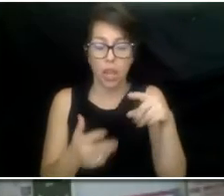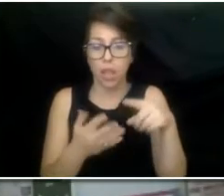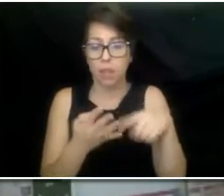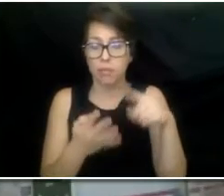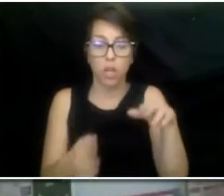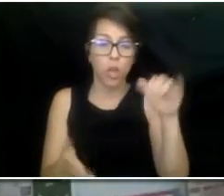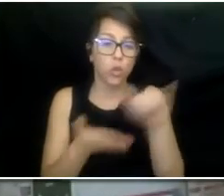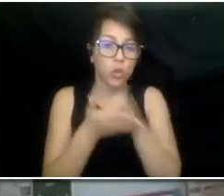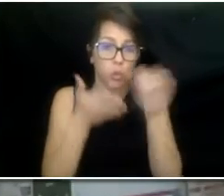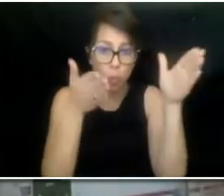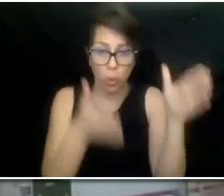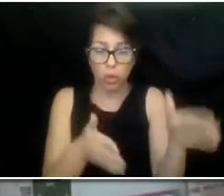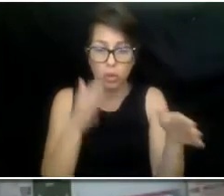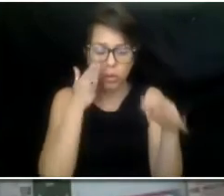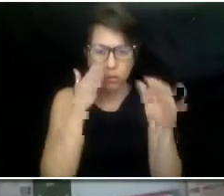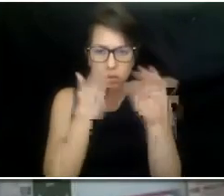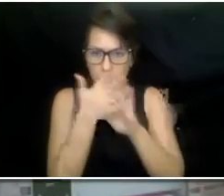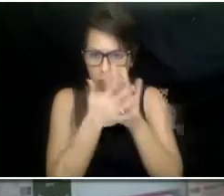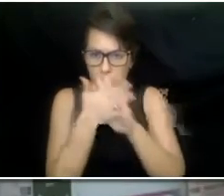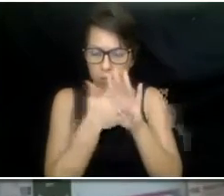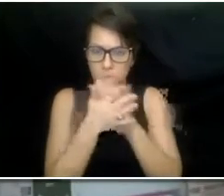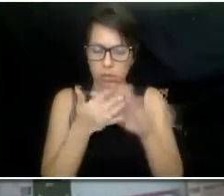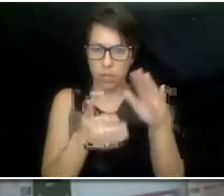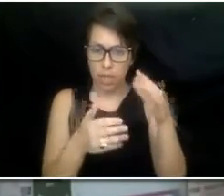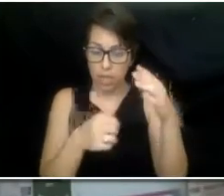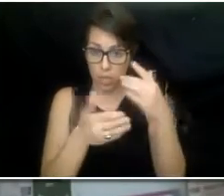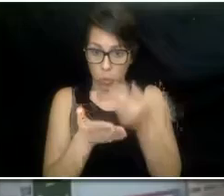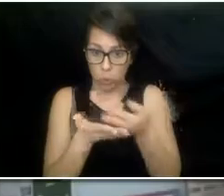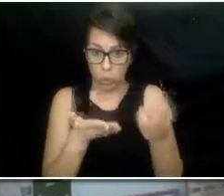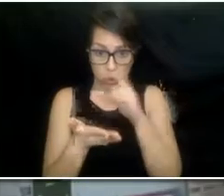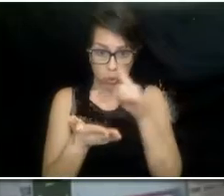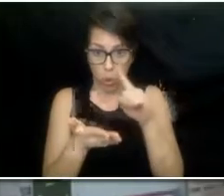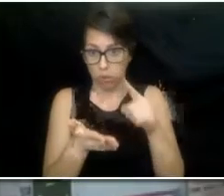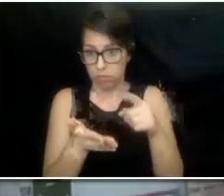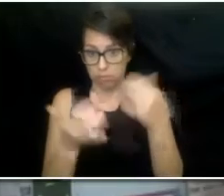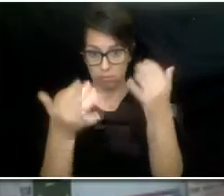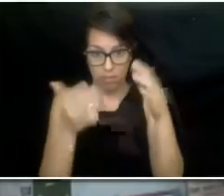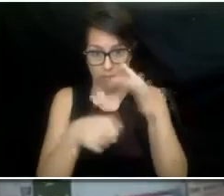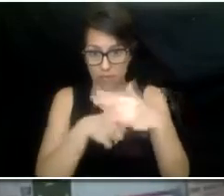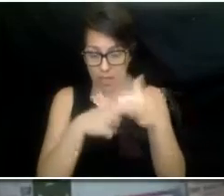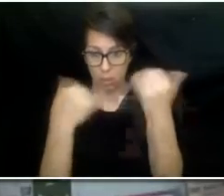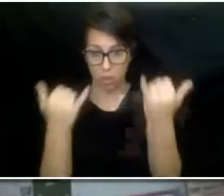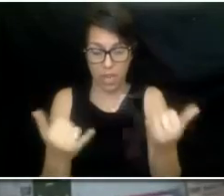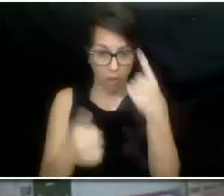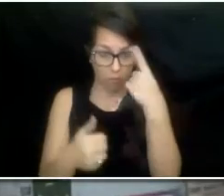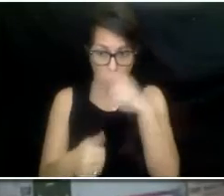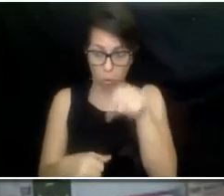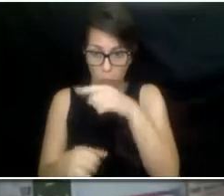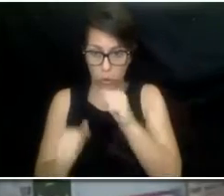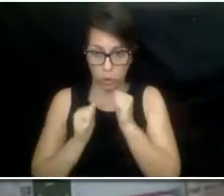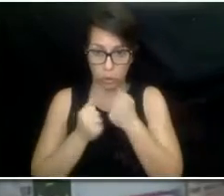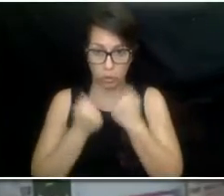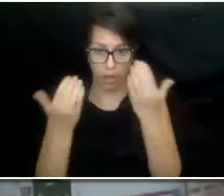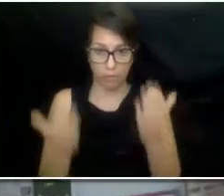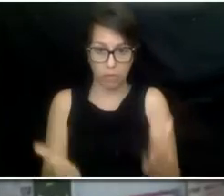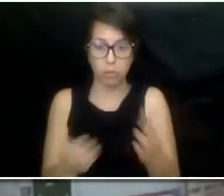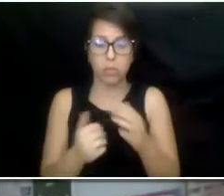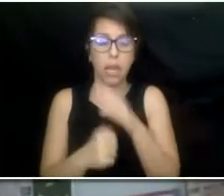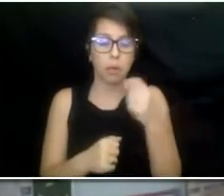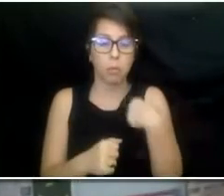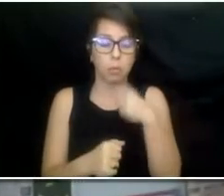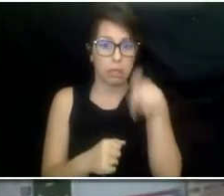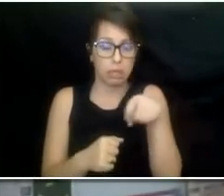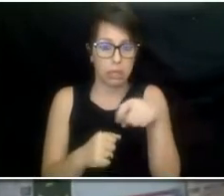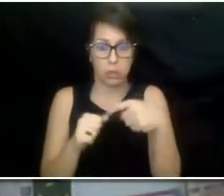about service changes and reinforcing that they can always reach out for help we have to Ring the Alarm